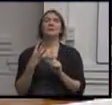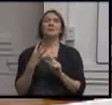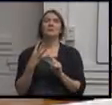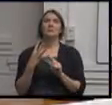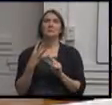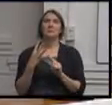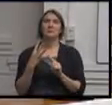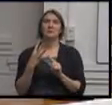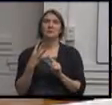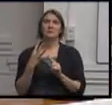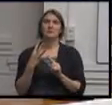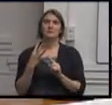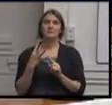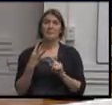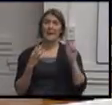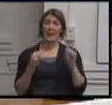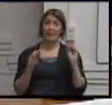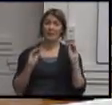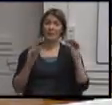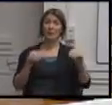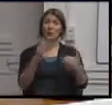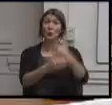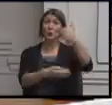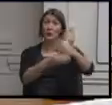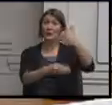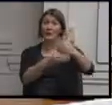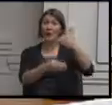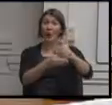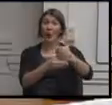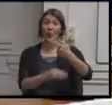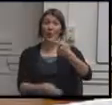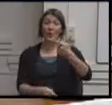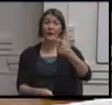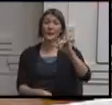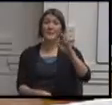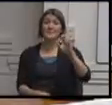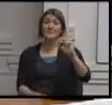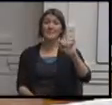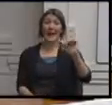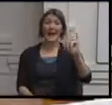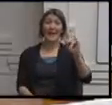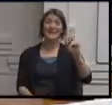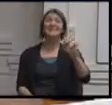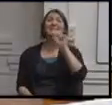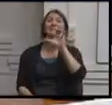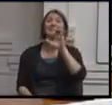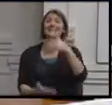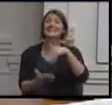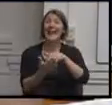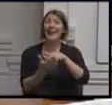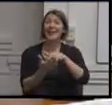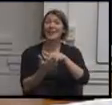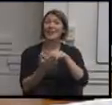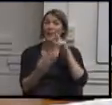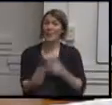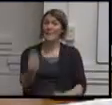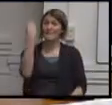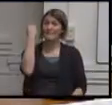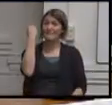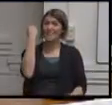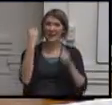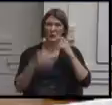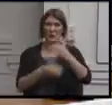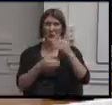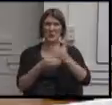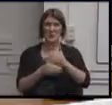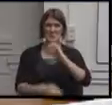whether we're going to put new windows into the Gibson-Aiken Center, since it sounds like we're heating the outside rather than the inside near